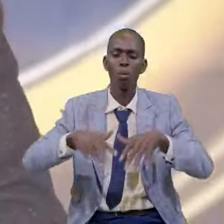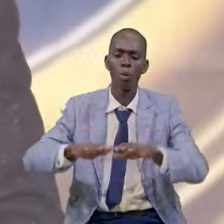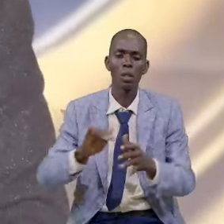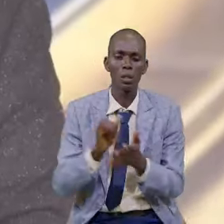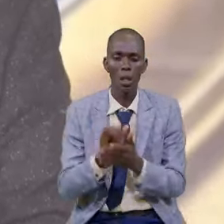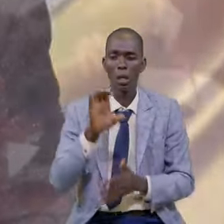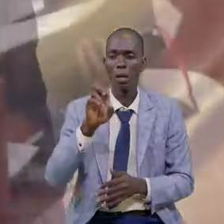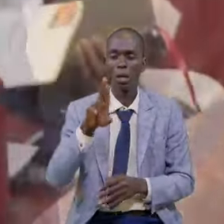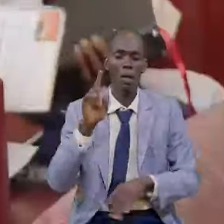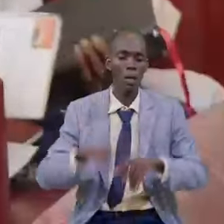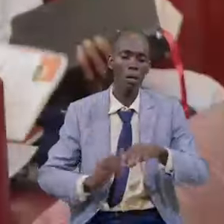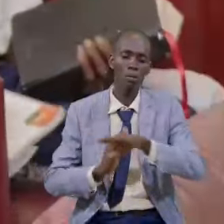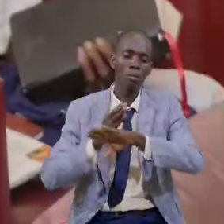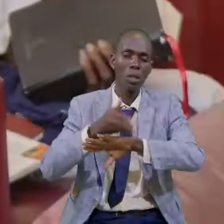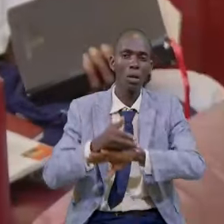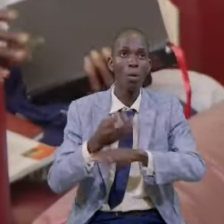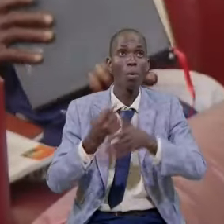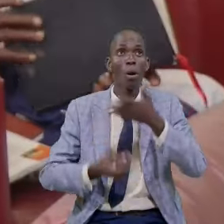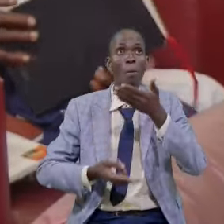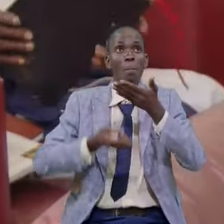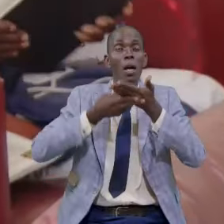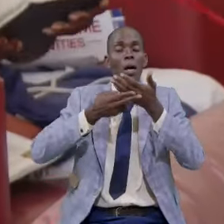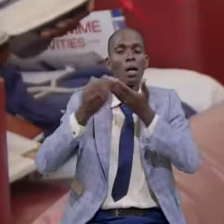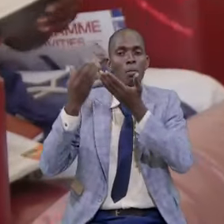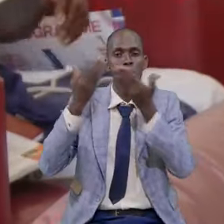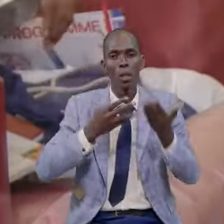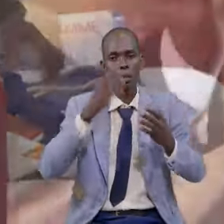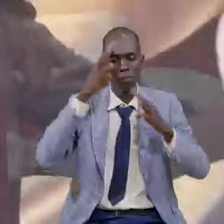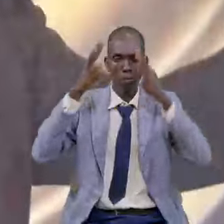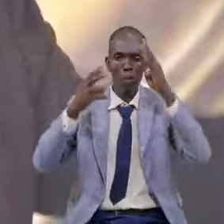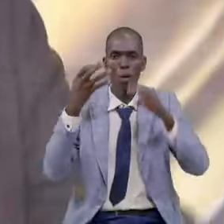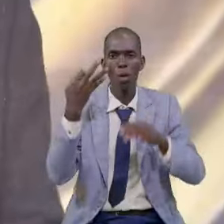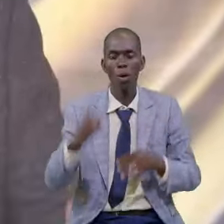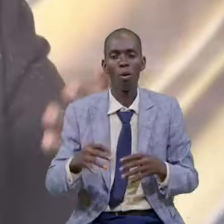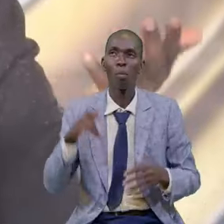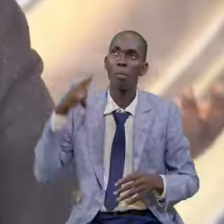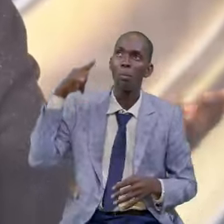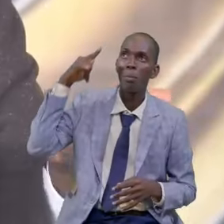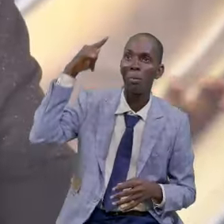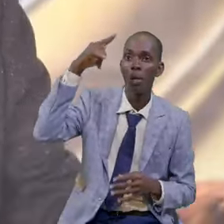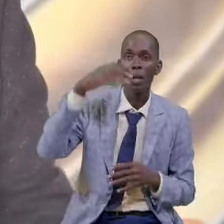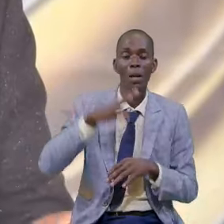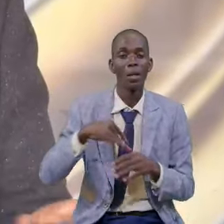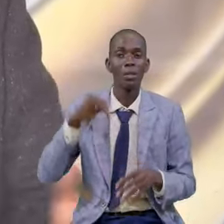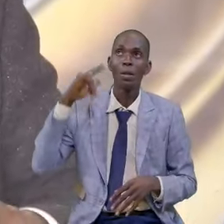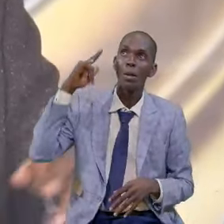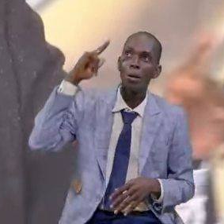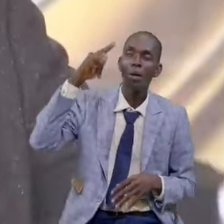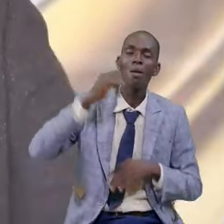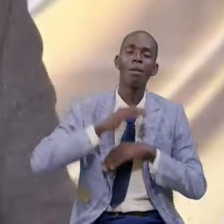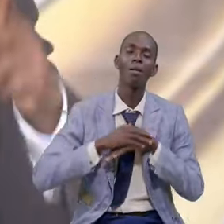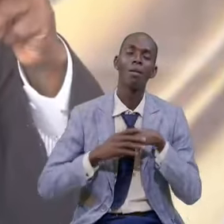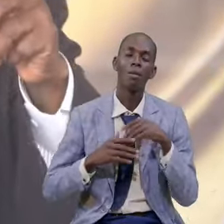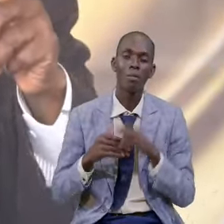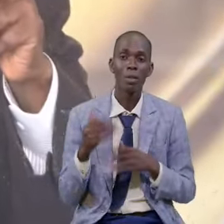have aeroplane. From aeroplane, we have Concorde, and now on and on. And some people have even